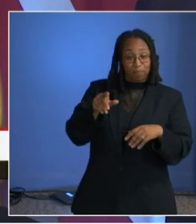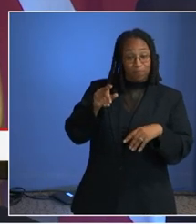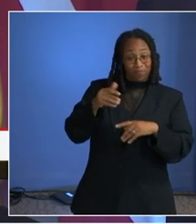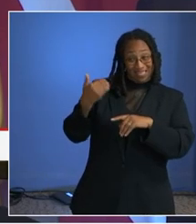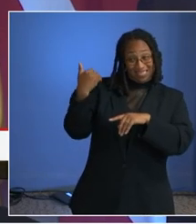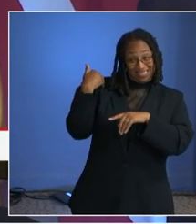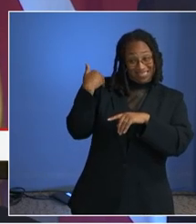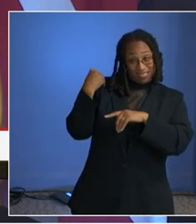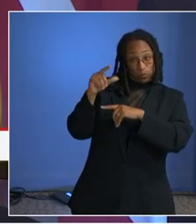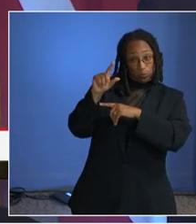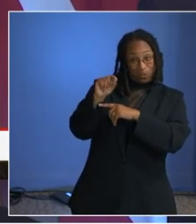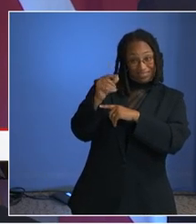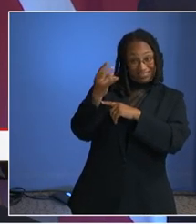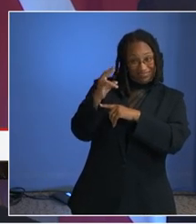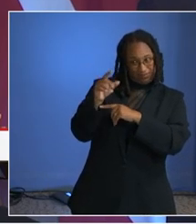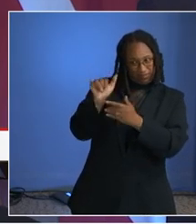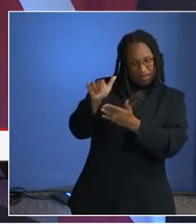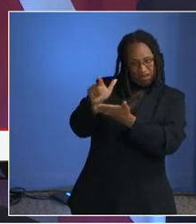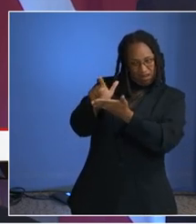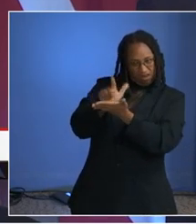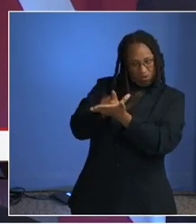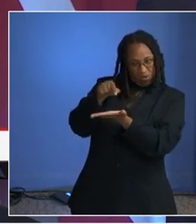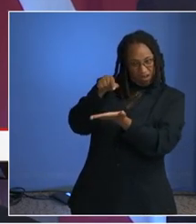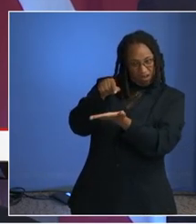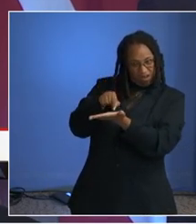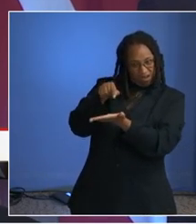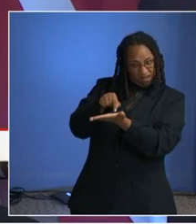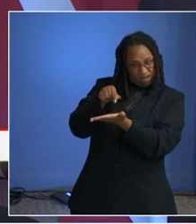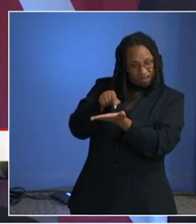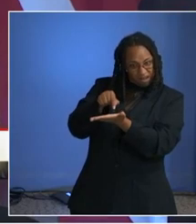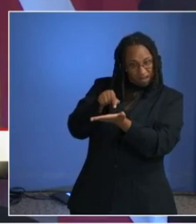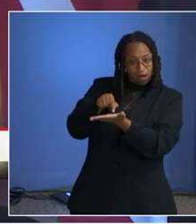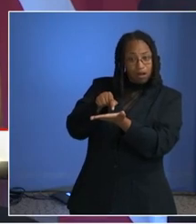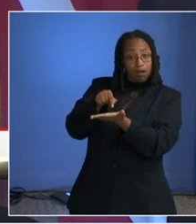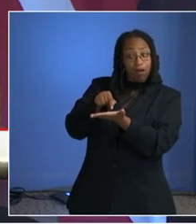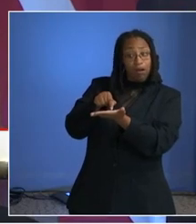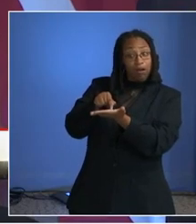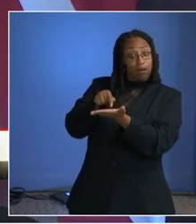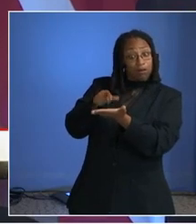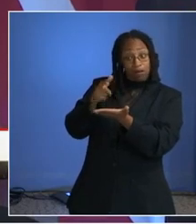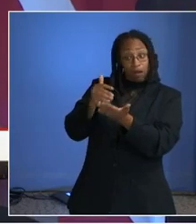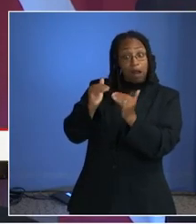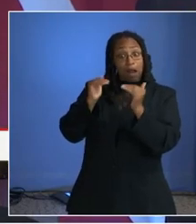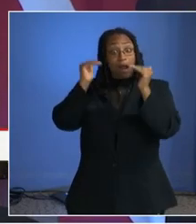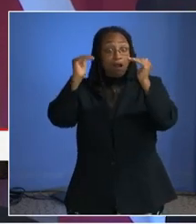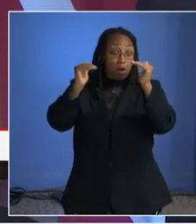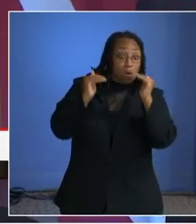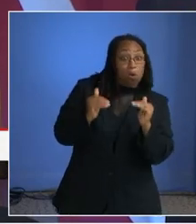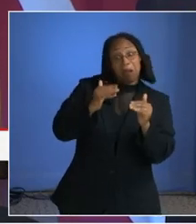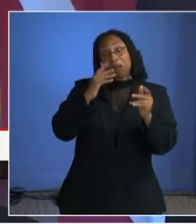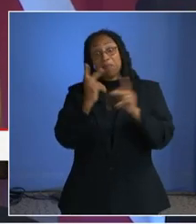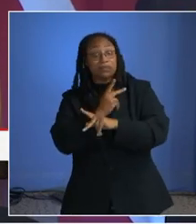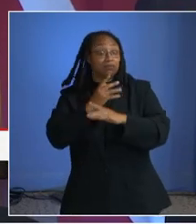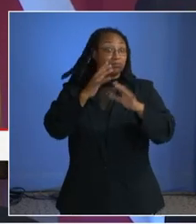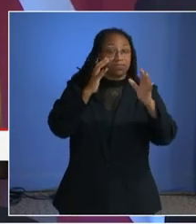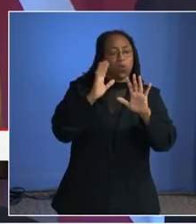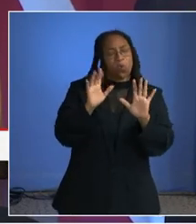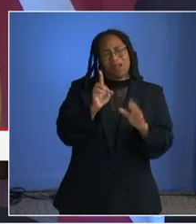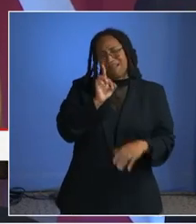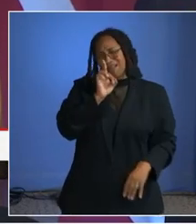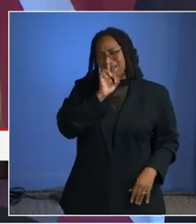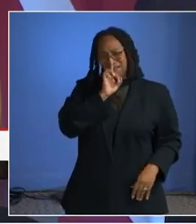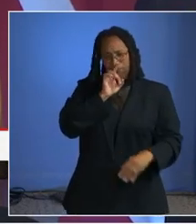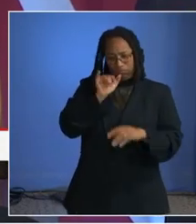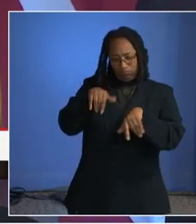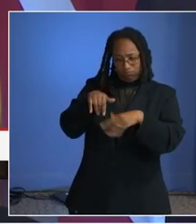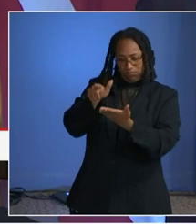the impression that it was somehow higher or lower or better or worse than what happened anywhere in America. The